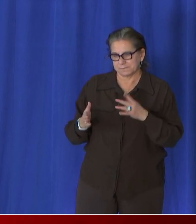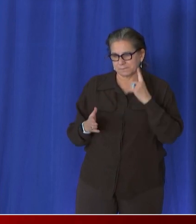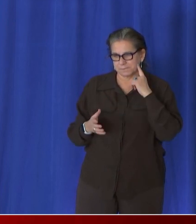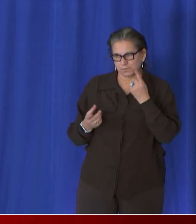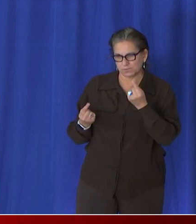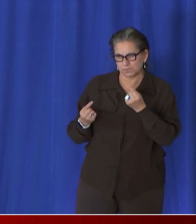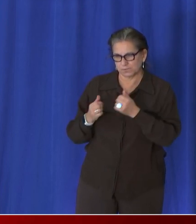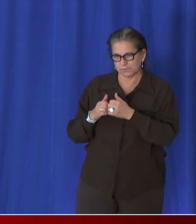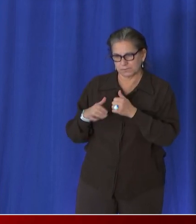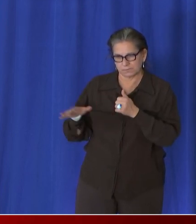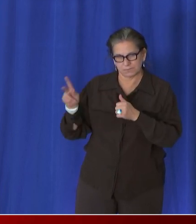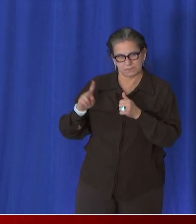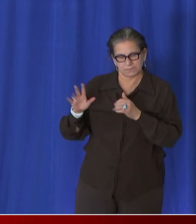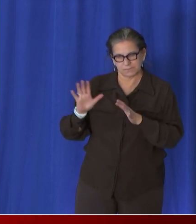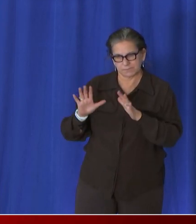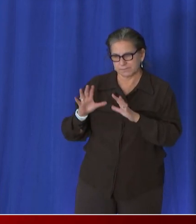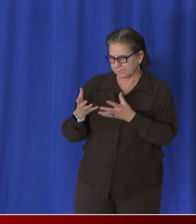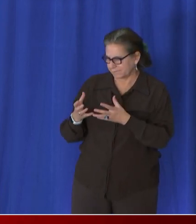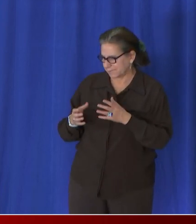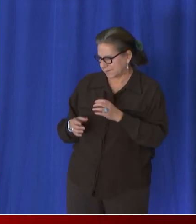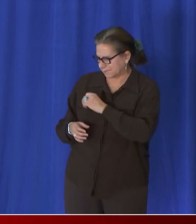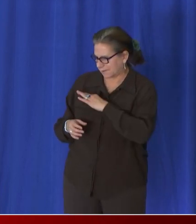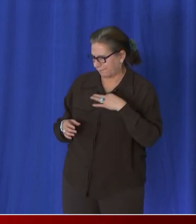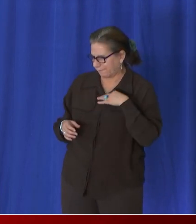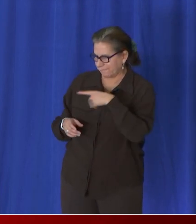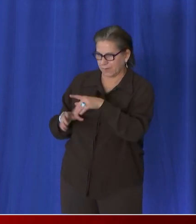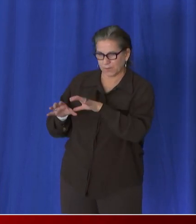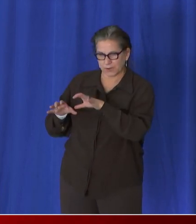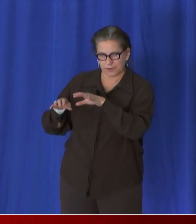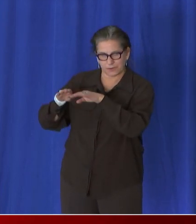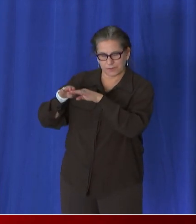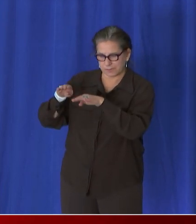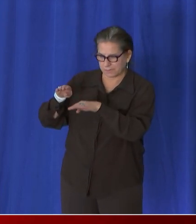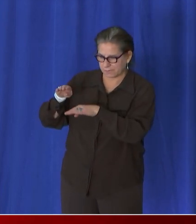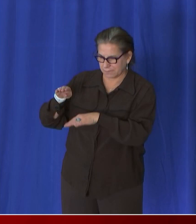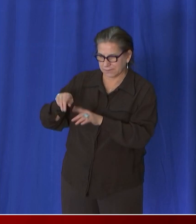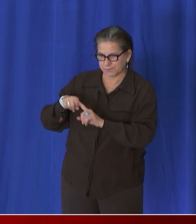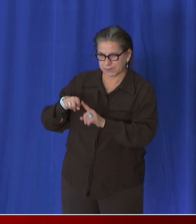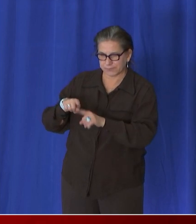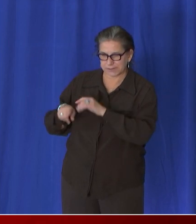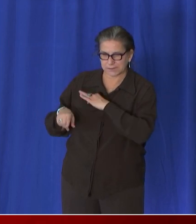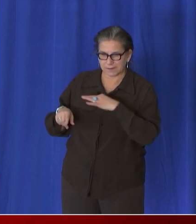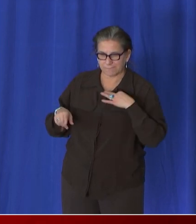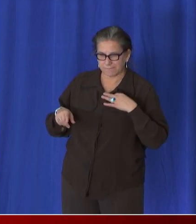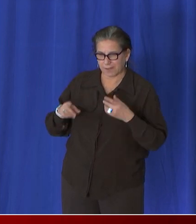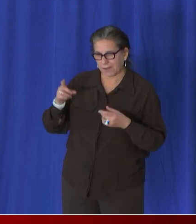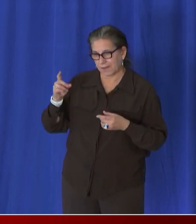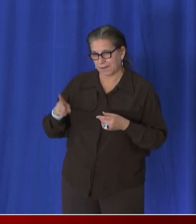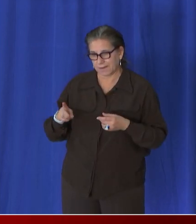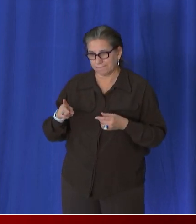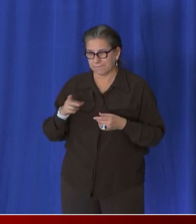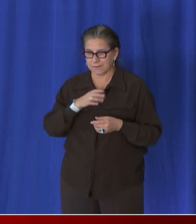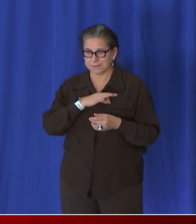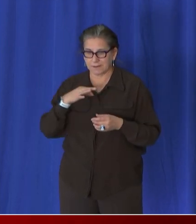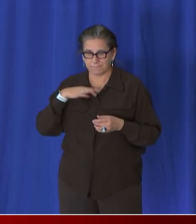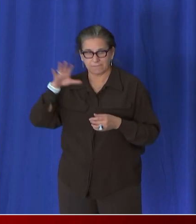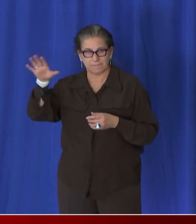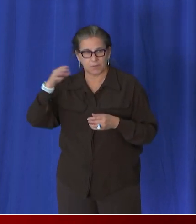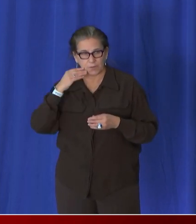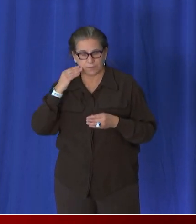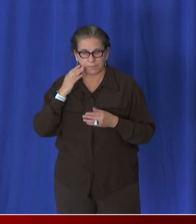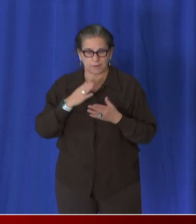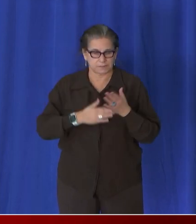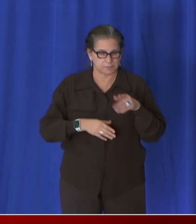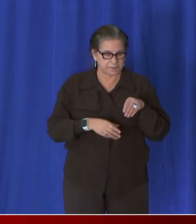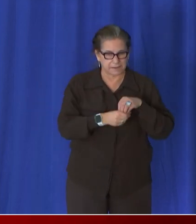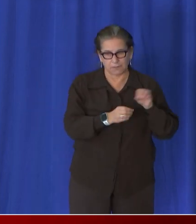levels, engages with those agencies, and sees if there's any adjustment to service that have to happen. So that's a process we have in place, and I